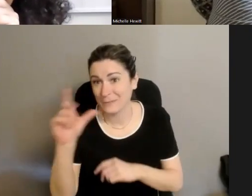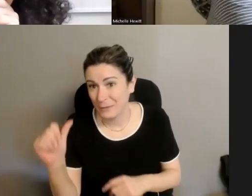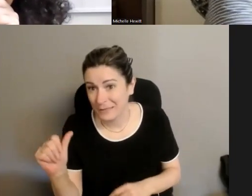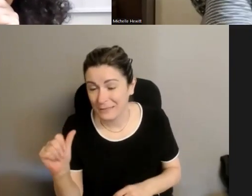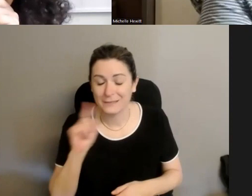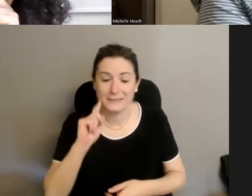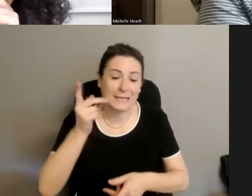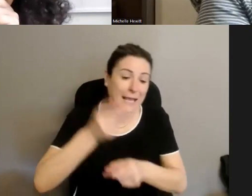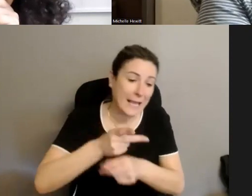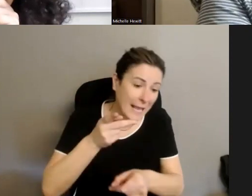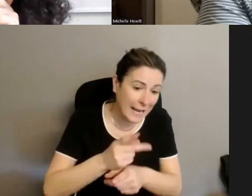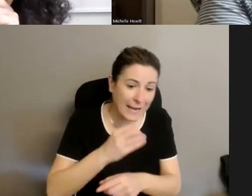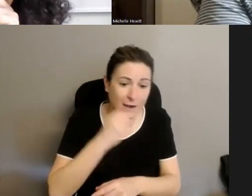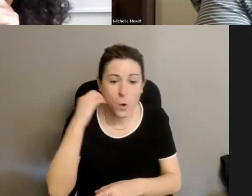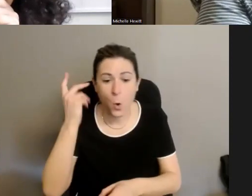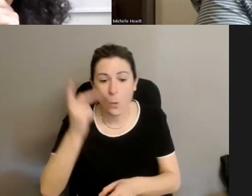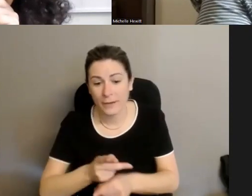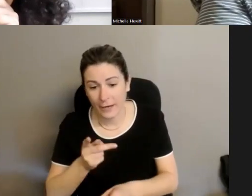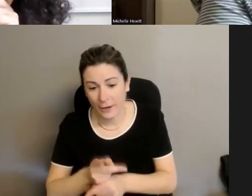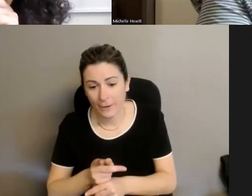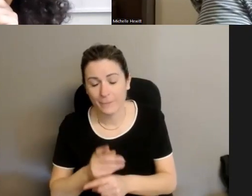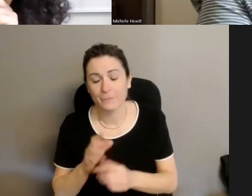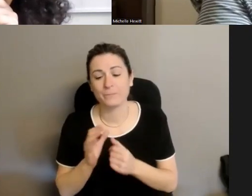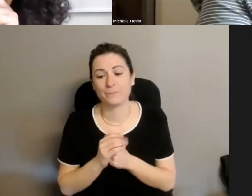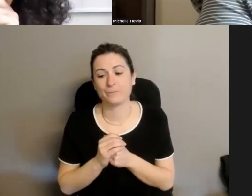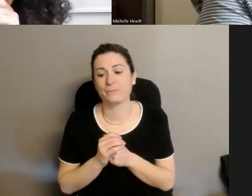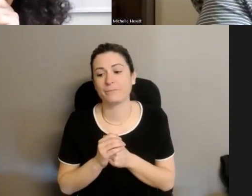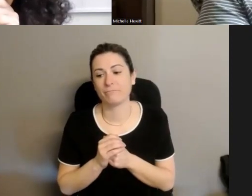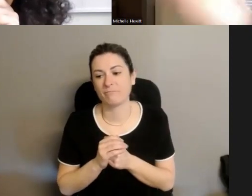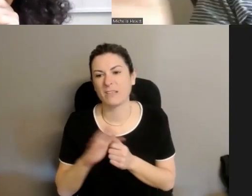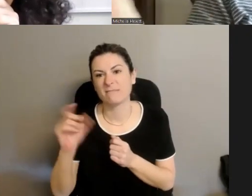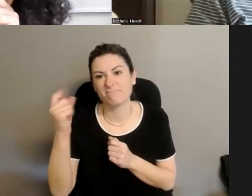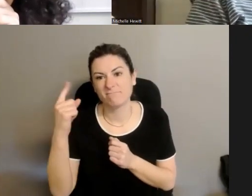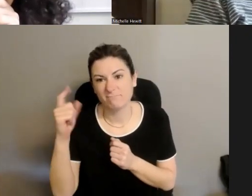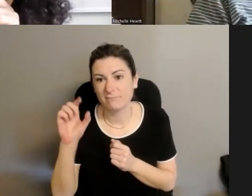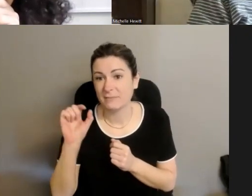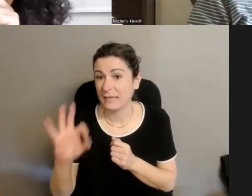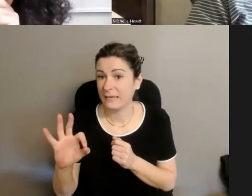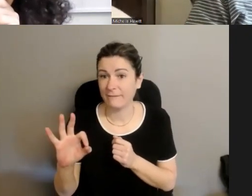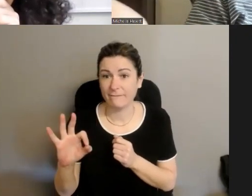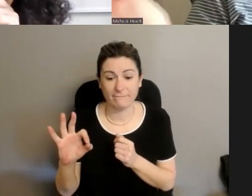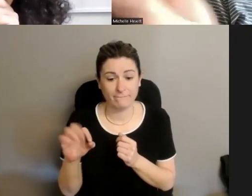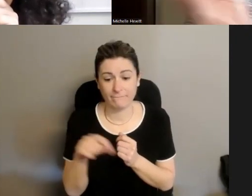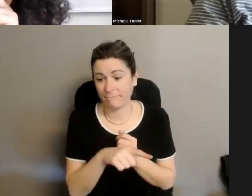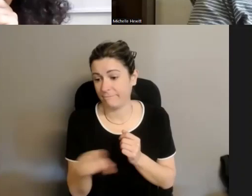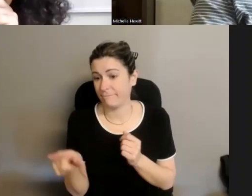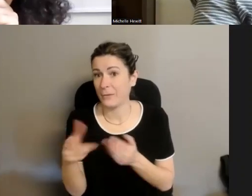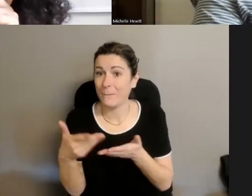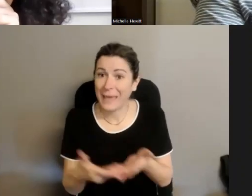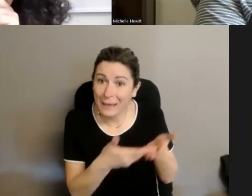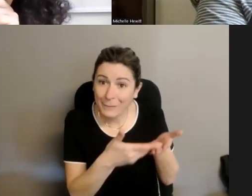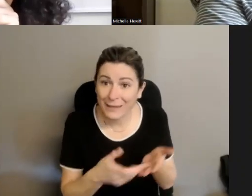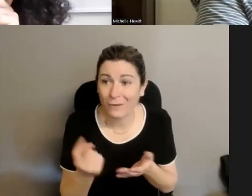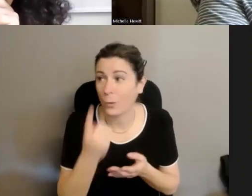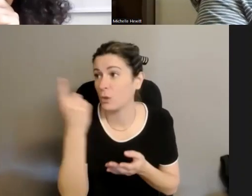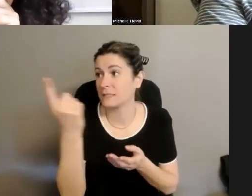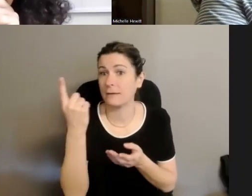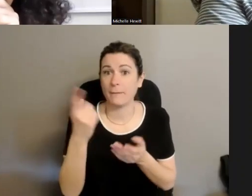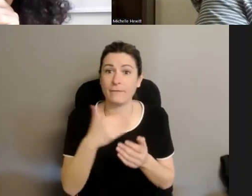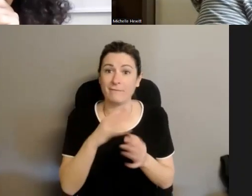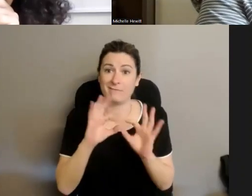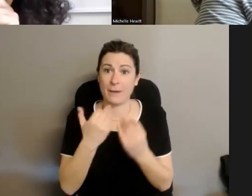women that typically take time off to be the caregiver from cradle to grave, I find that is